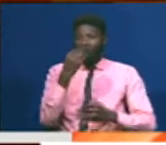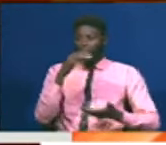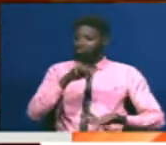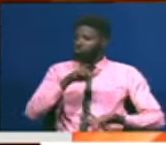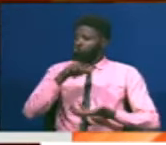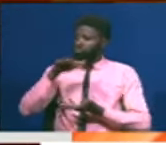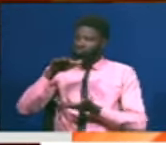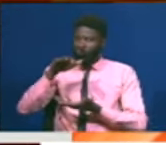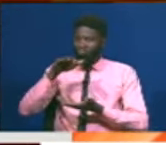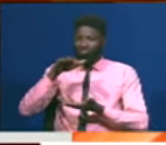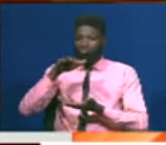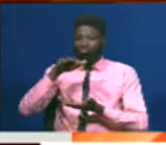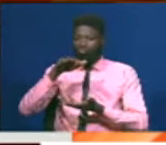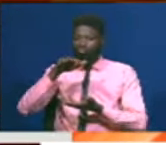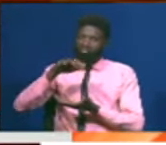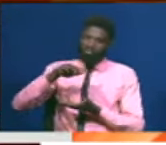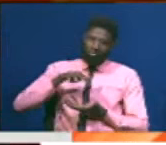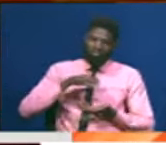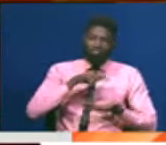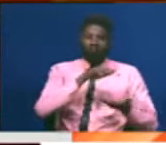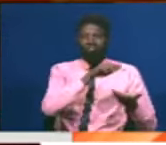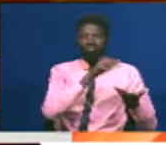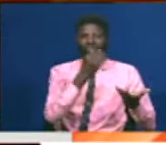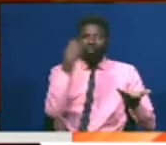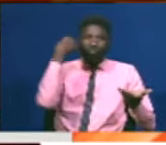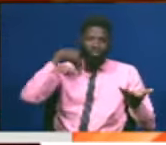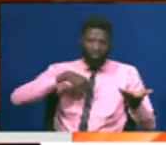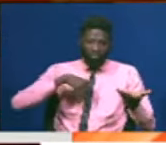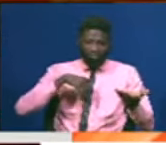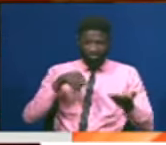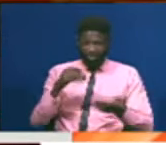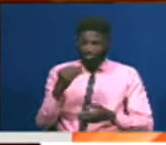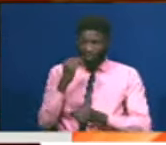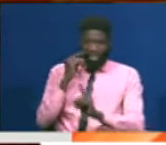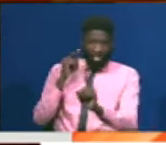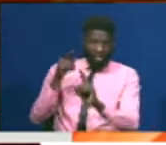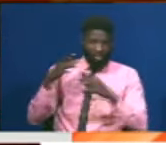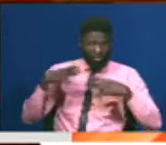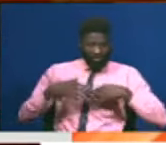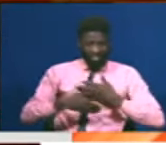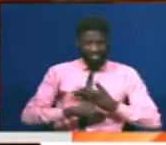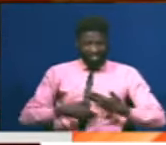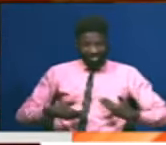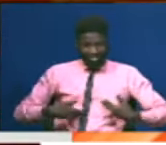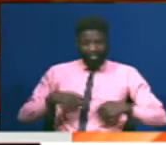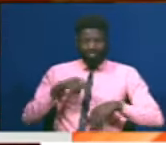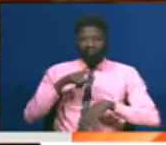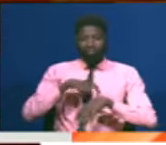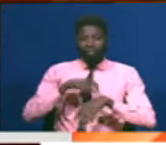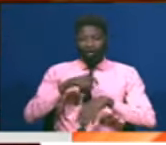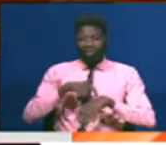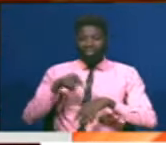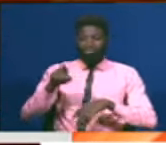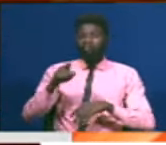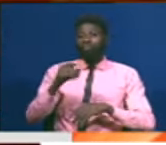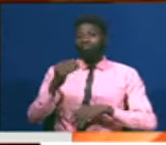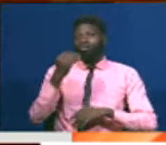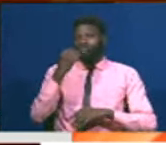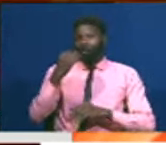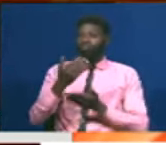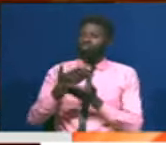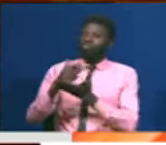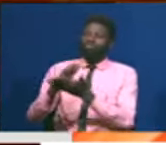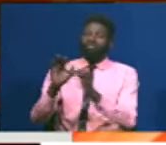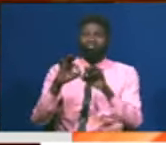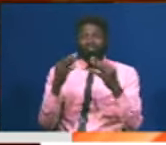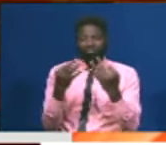hunger-stricken residents. Speaking in Modogashe town when he led a food distribution exercise to affected families, Jama